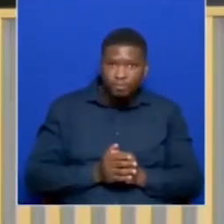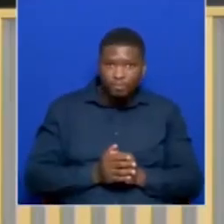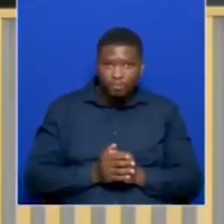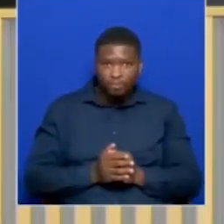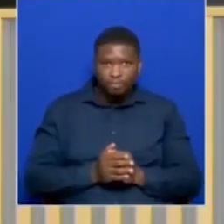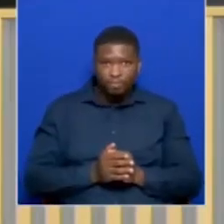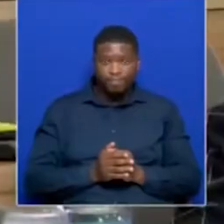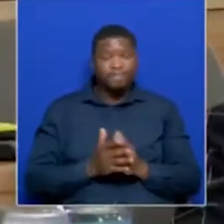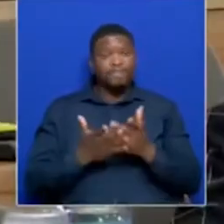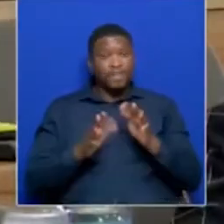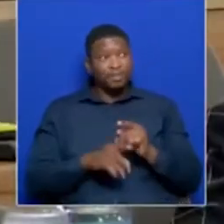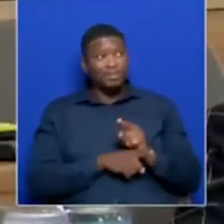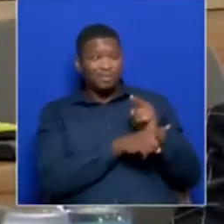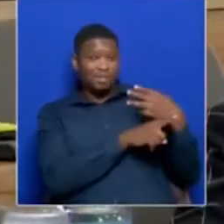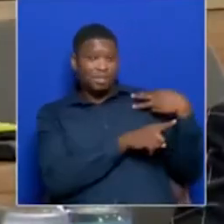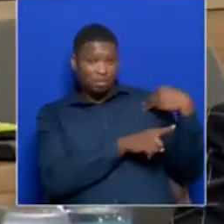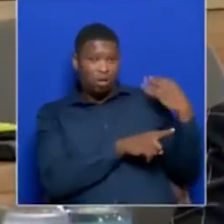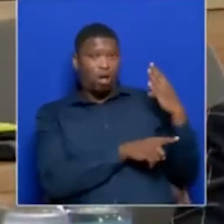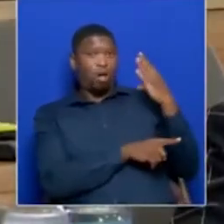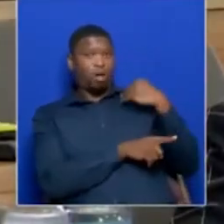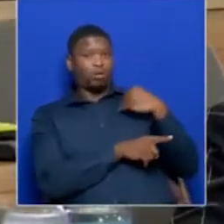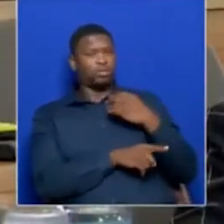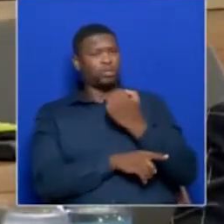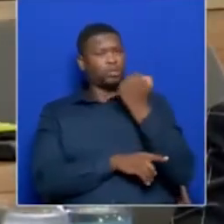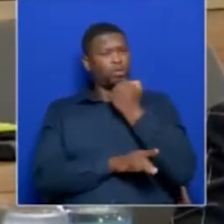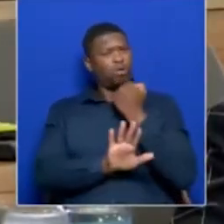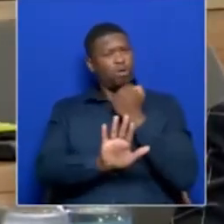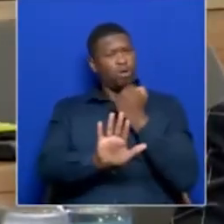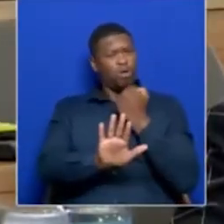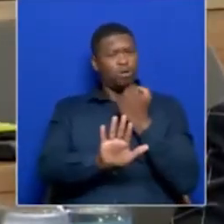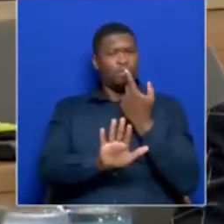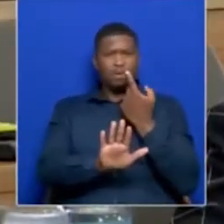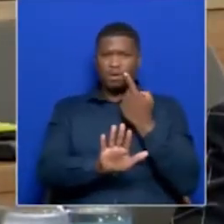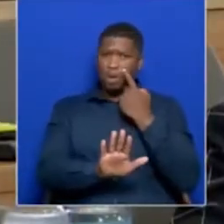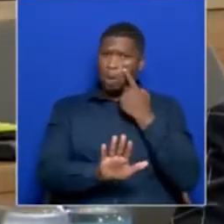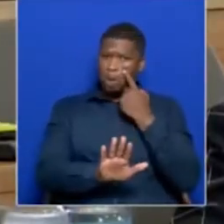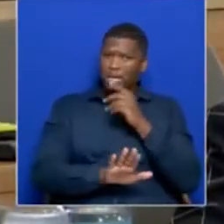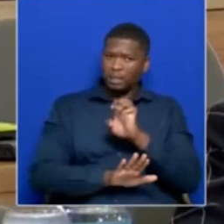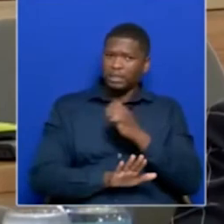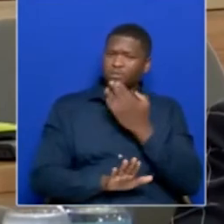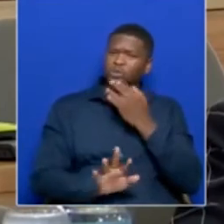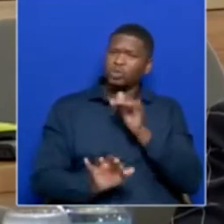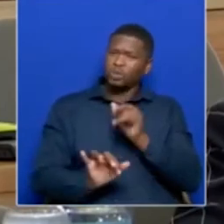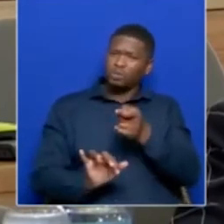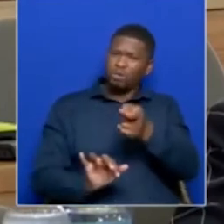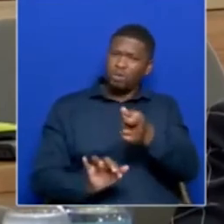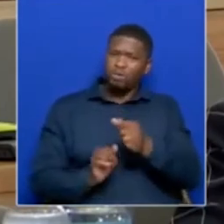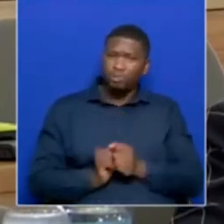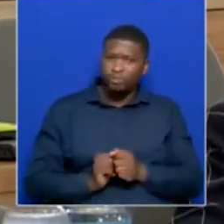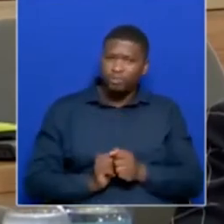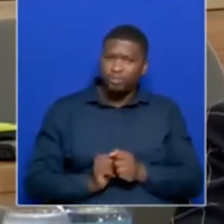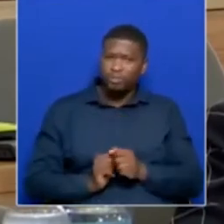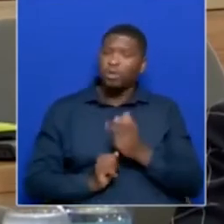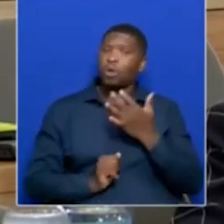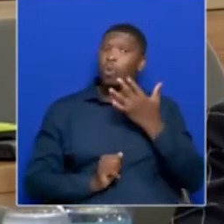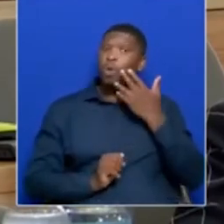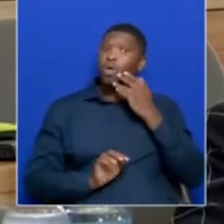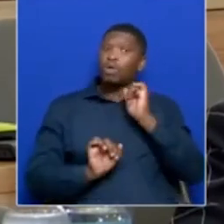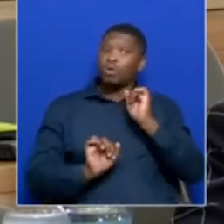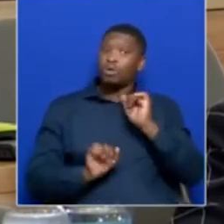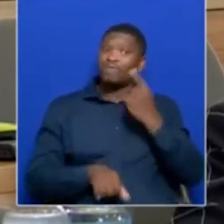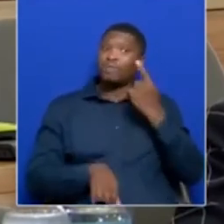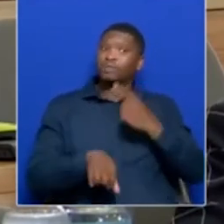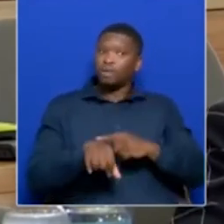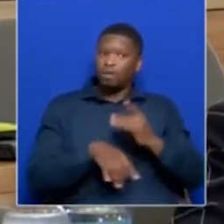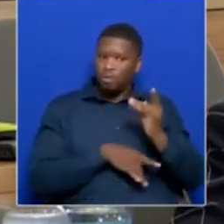whether... Just Witness E? Just a minute, Witness E. Yes. When you heard about the plot, were you also